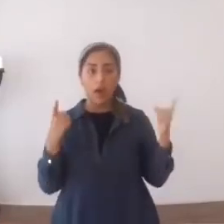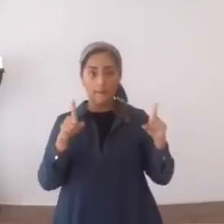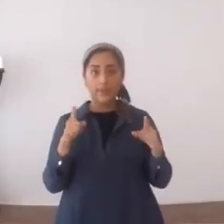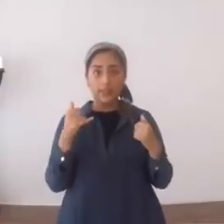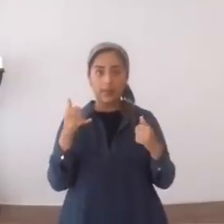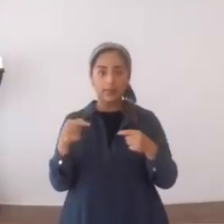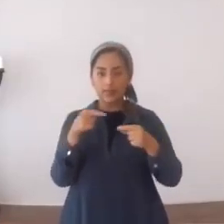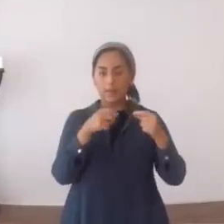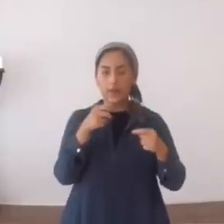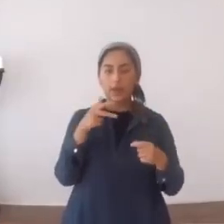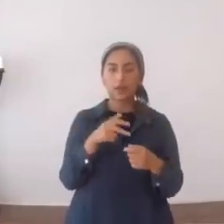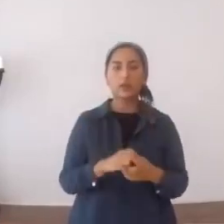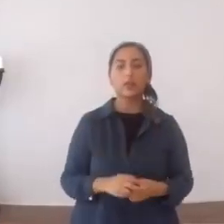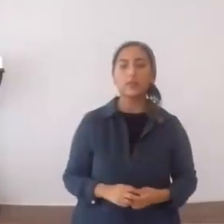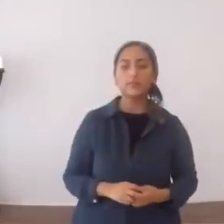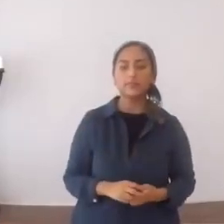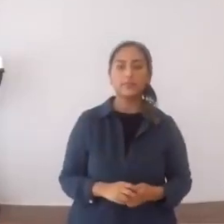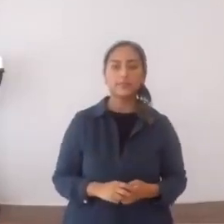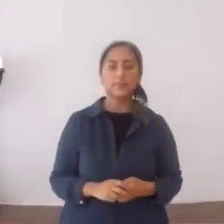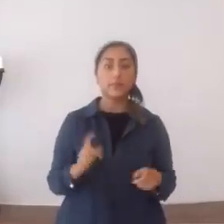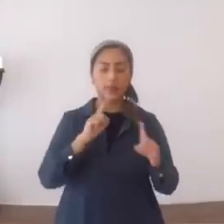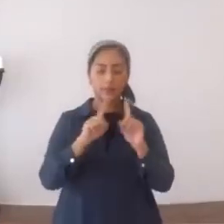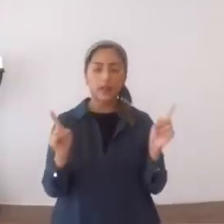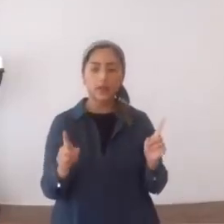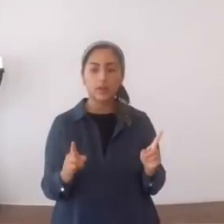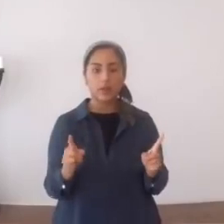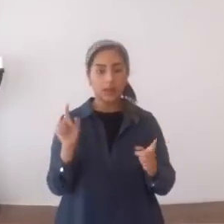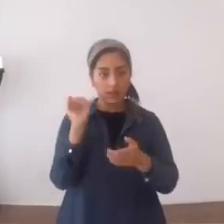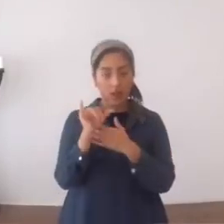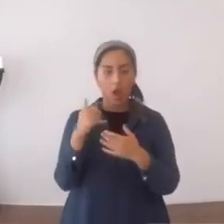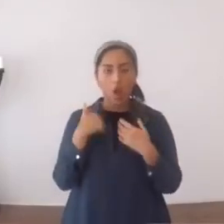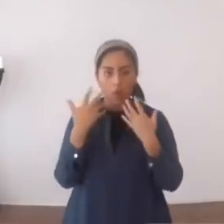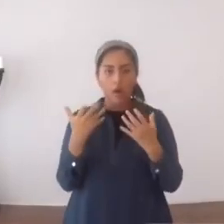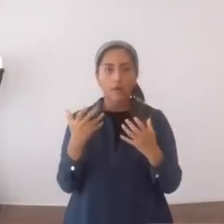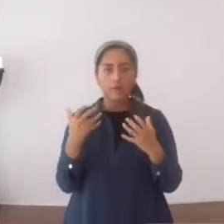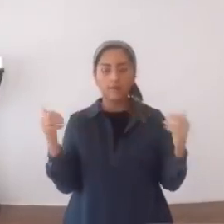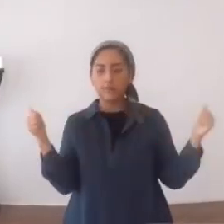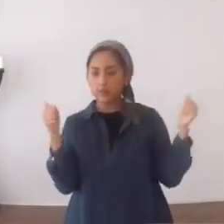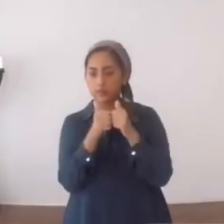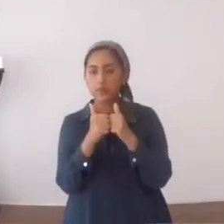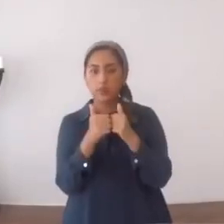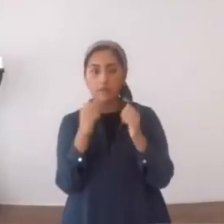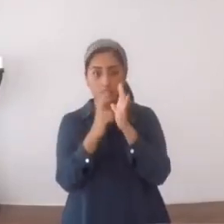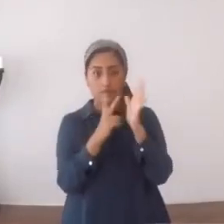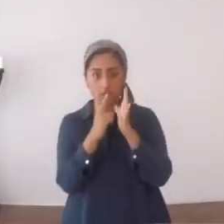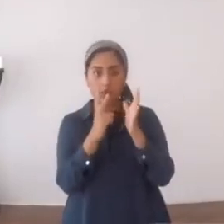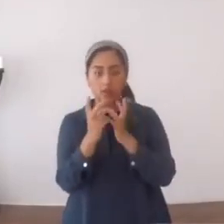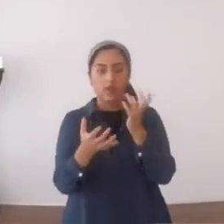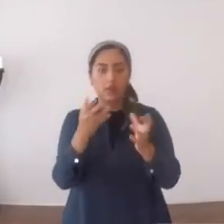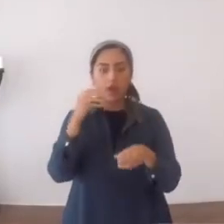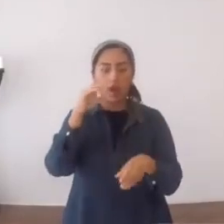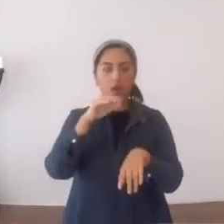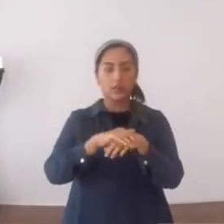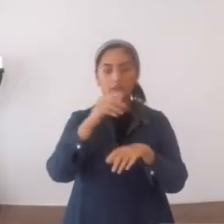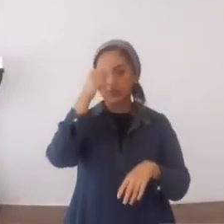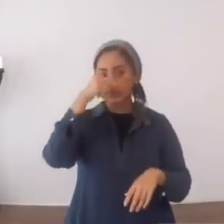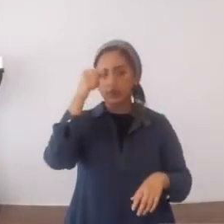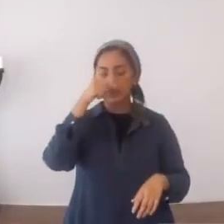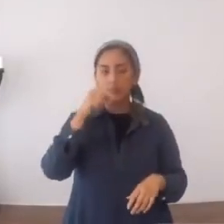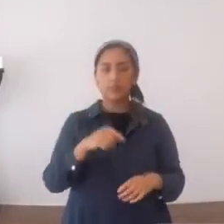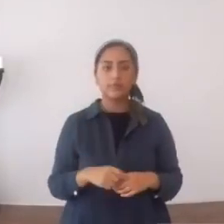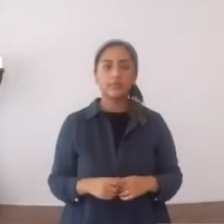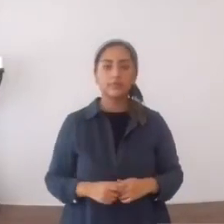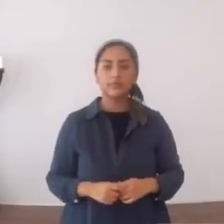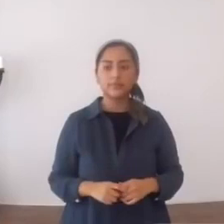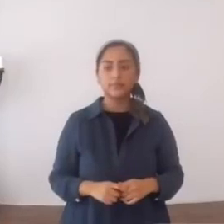ahorita volvemos a todo esto, What is happening, and we're pero going to come back esto to quise this. ponerlo junto con estos videos del incendio de Grecia, And these videos about